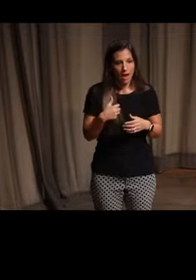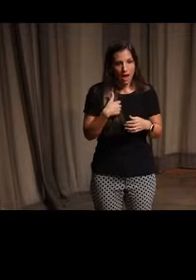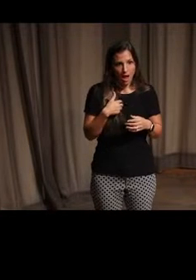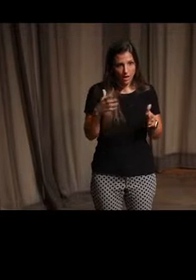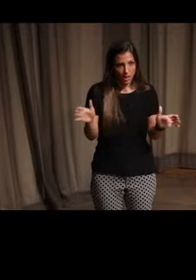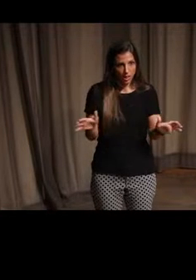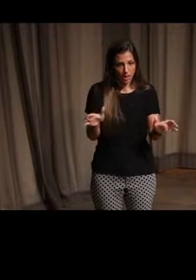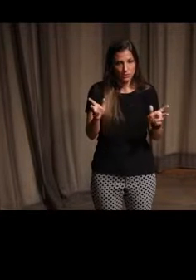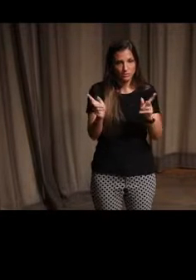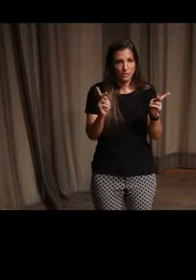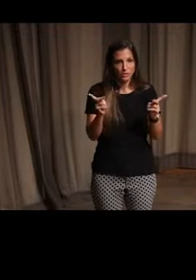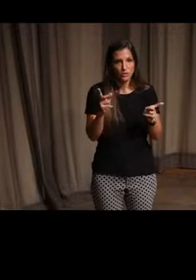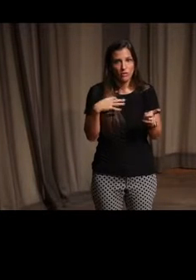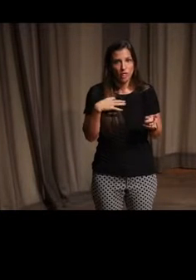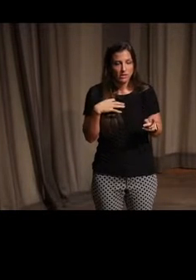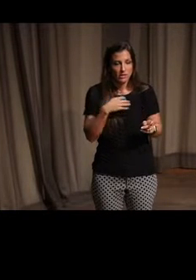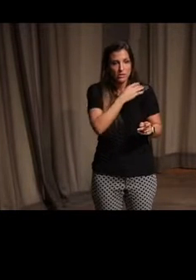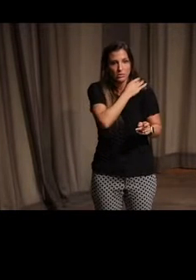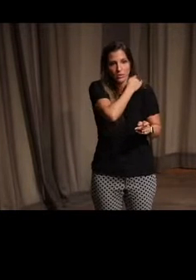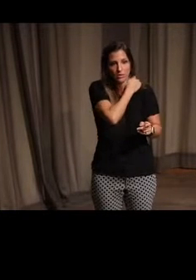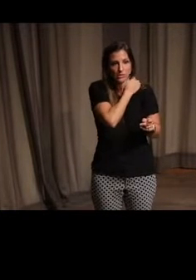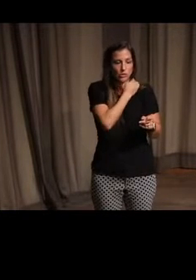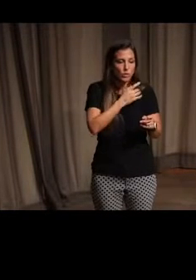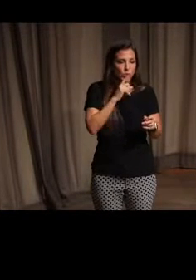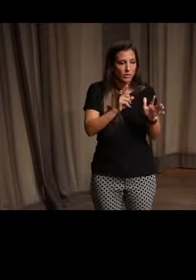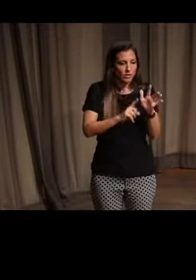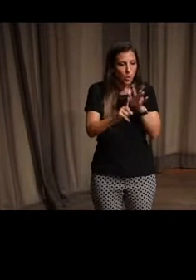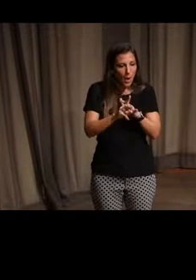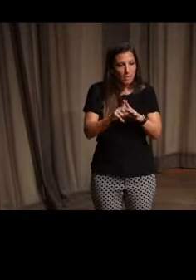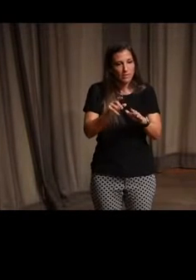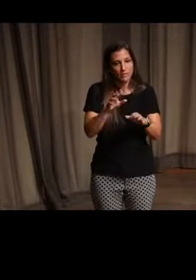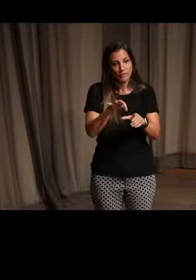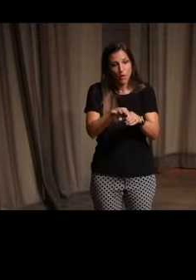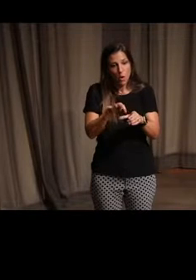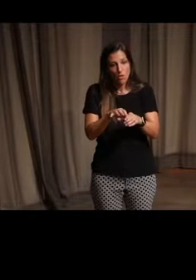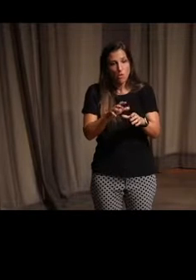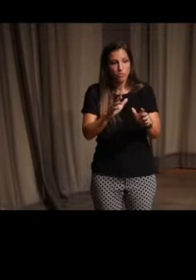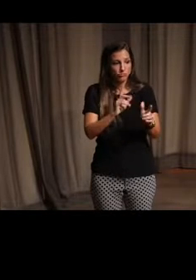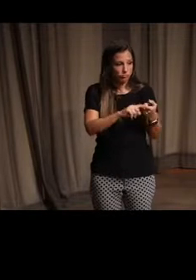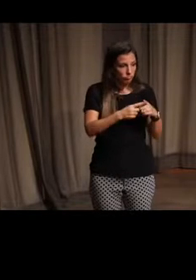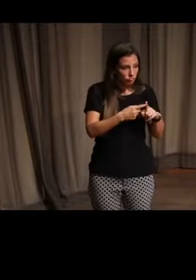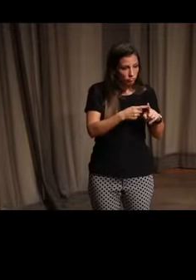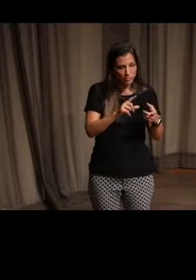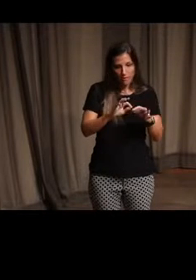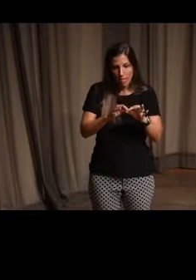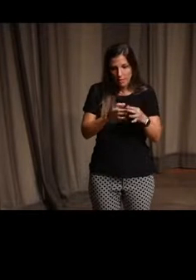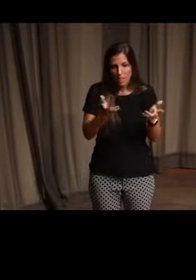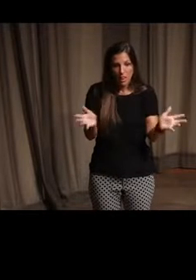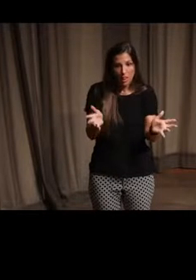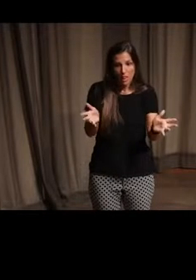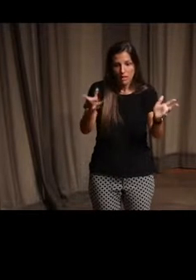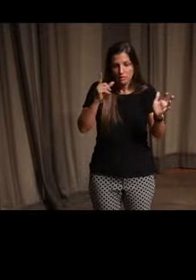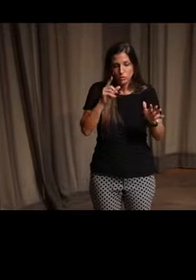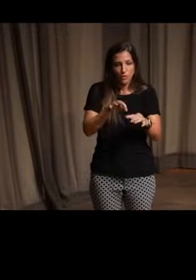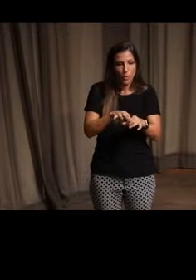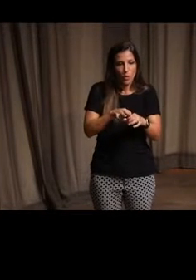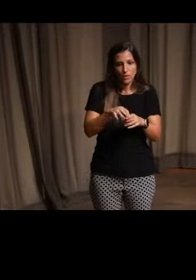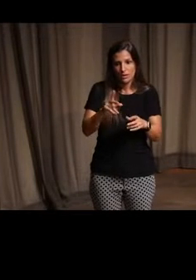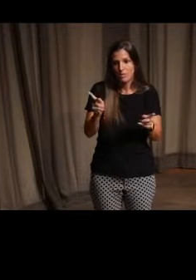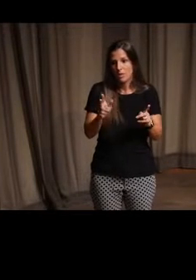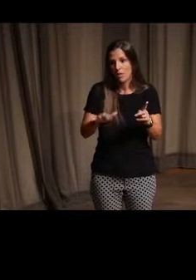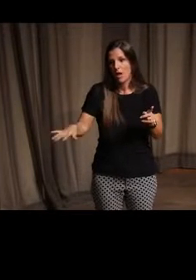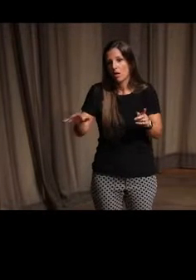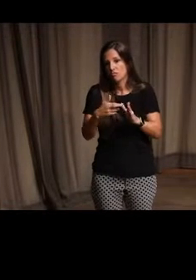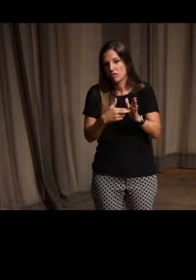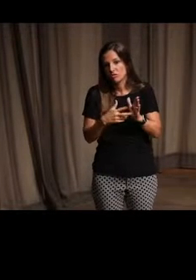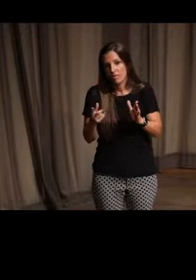people to volunteer, but most importantly, just show up, just vote. Talk to your friends, talk to your family about voting, register the people around you to